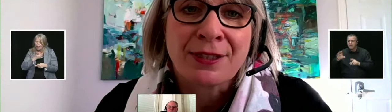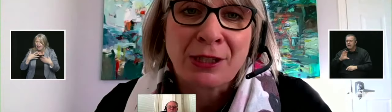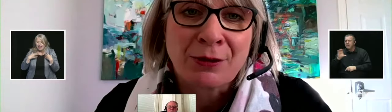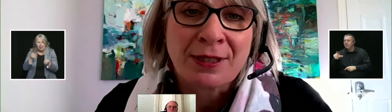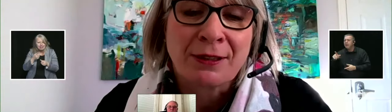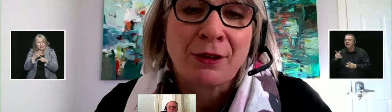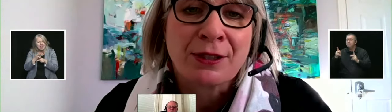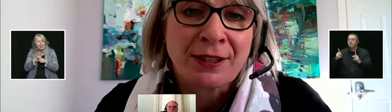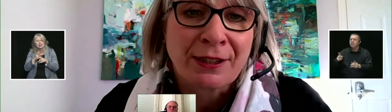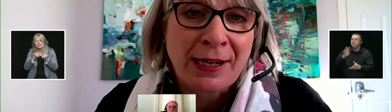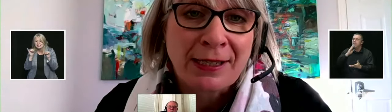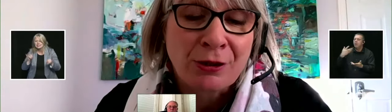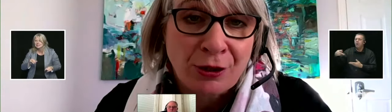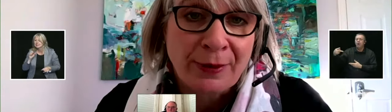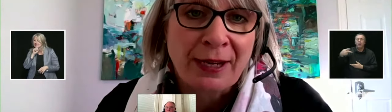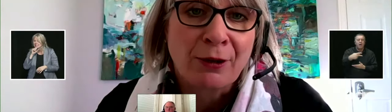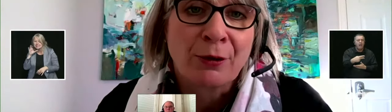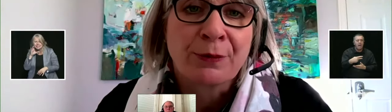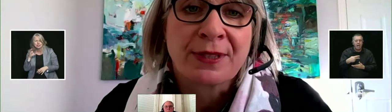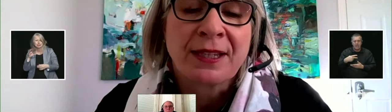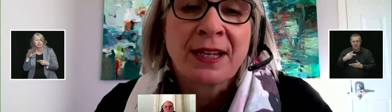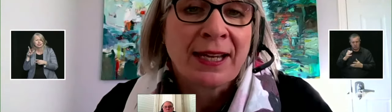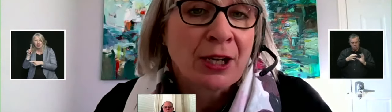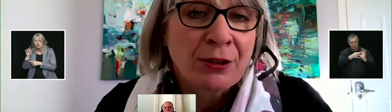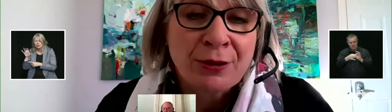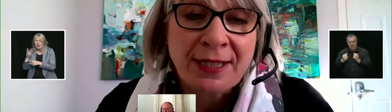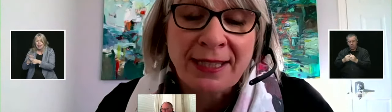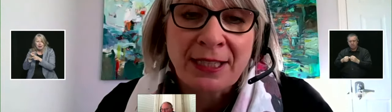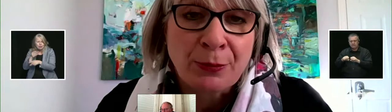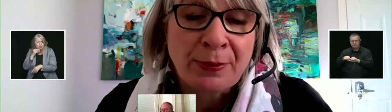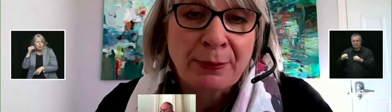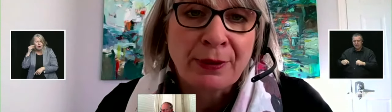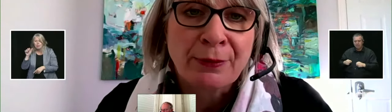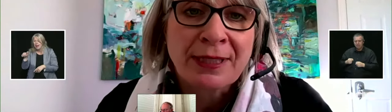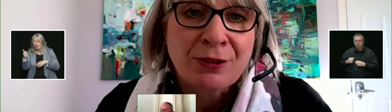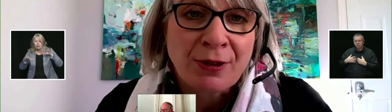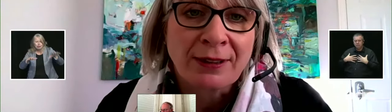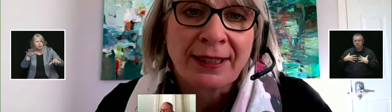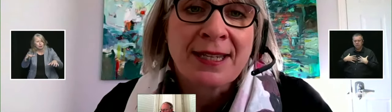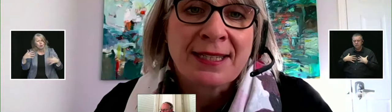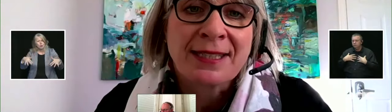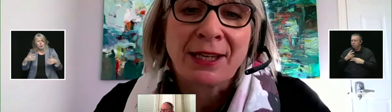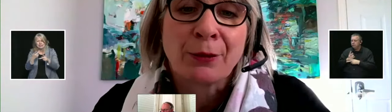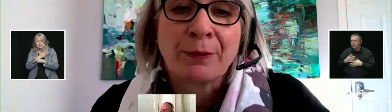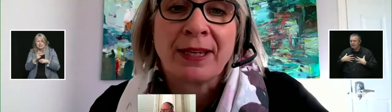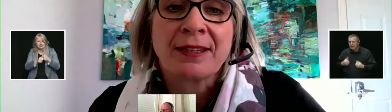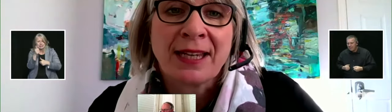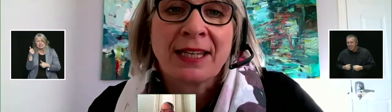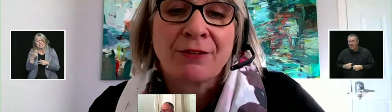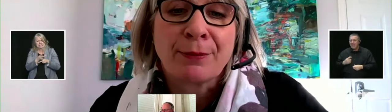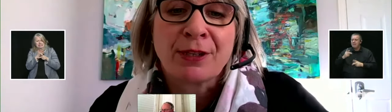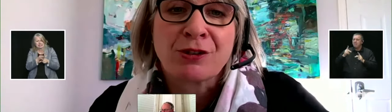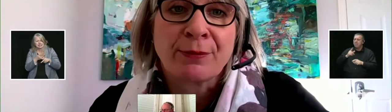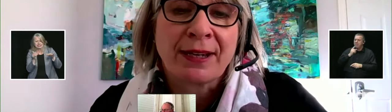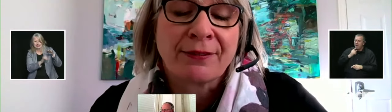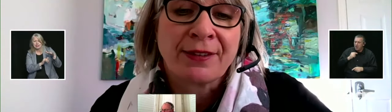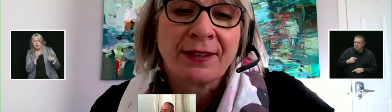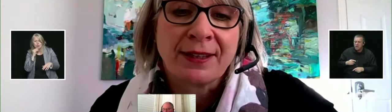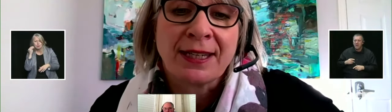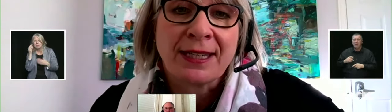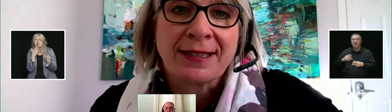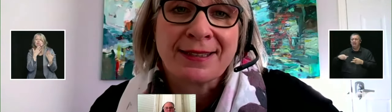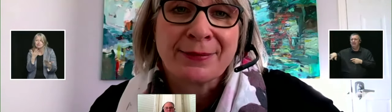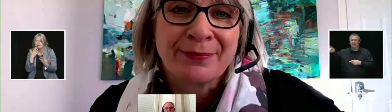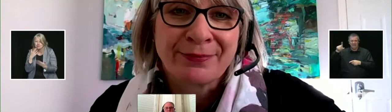sake of our seniors and long-term care homes and other settings where people are really struggling, stay home. Thank you very much on behalf